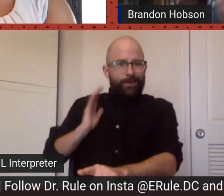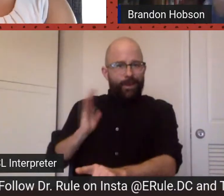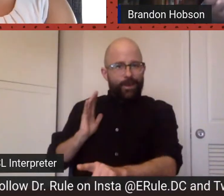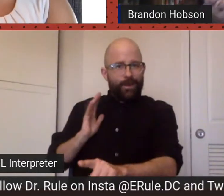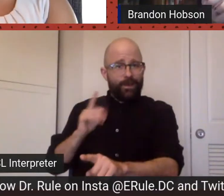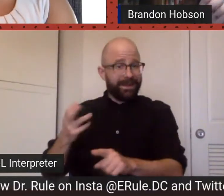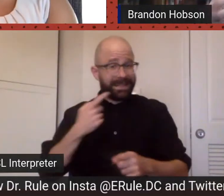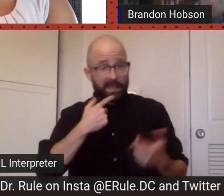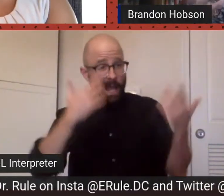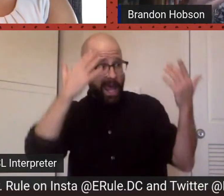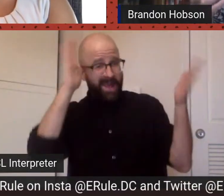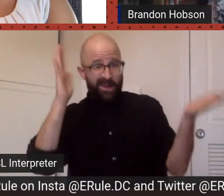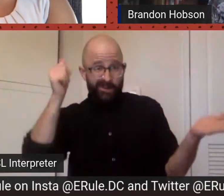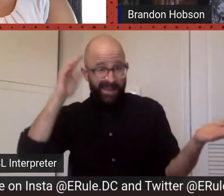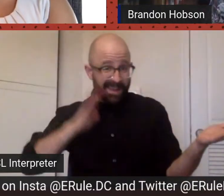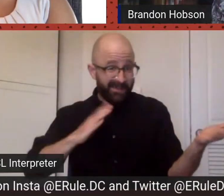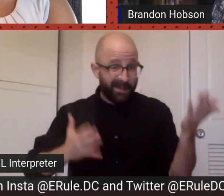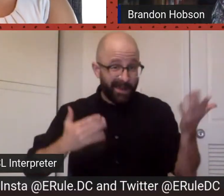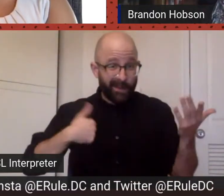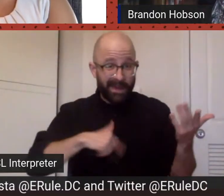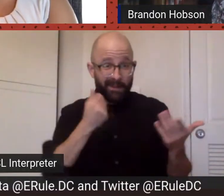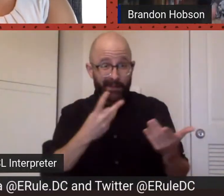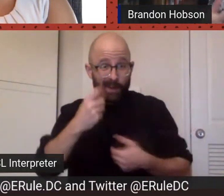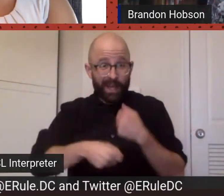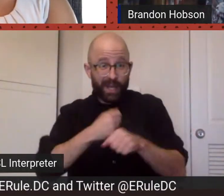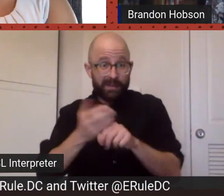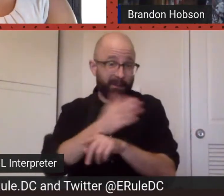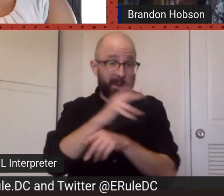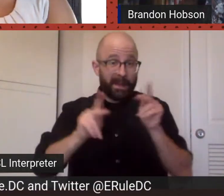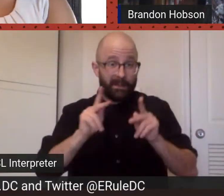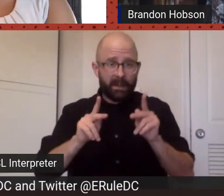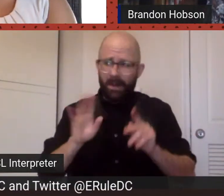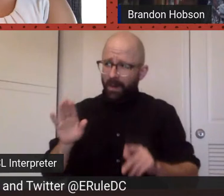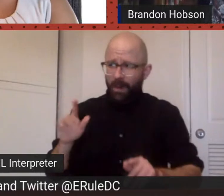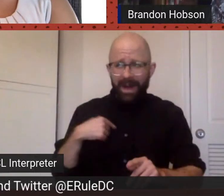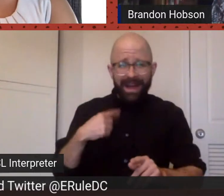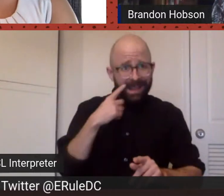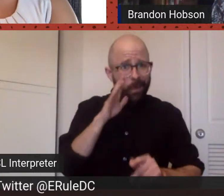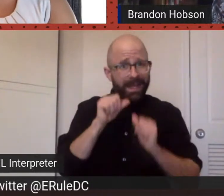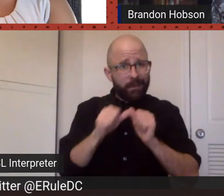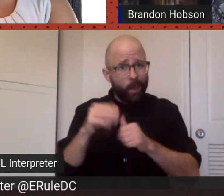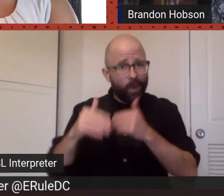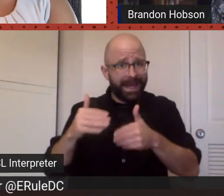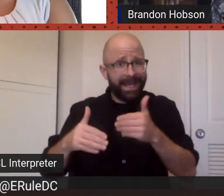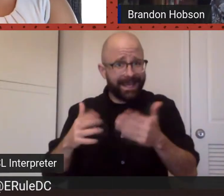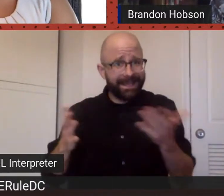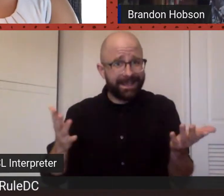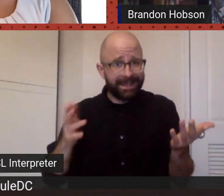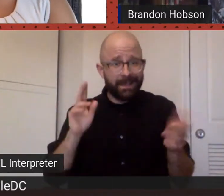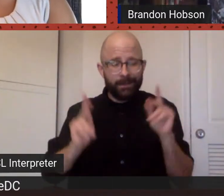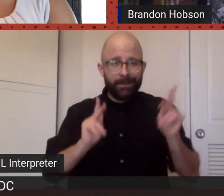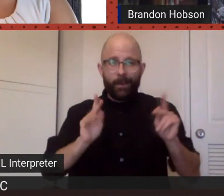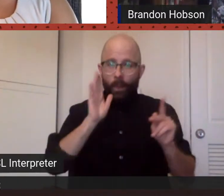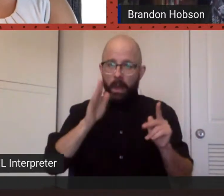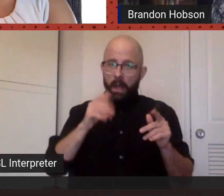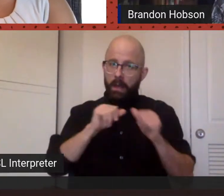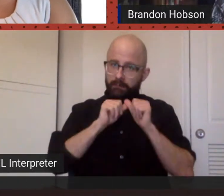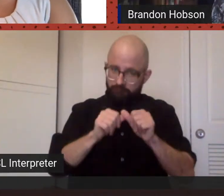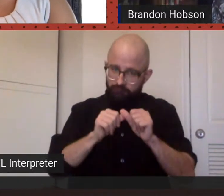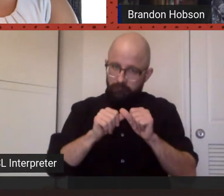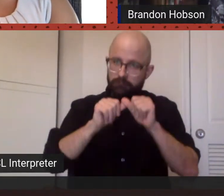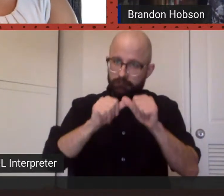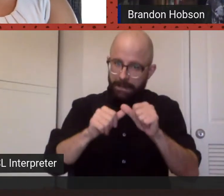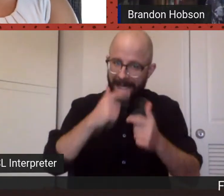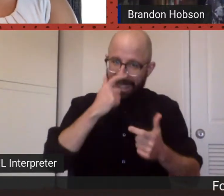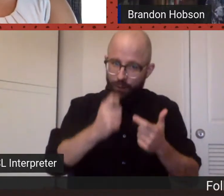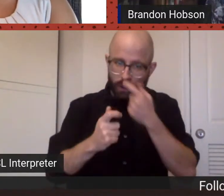man, maybe we've got a few years here where people will be. I said, I think it's going to keep going. I think people are going to continue to be interested. And so I